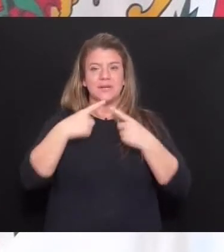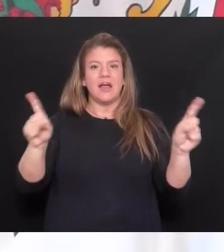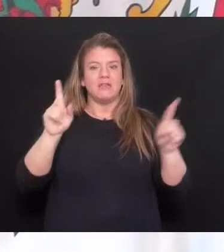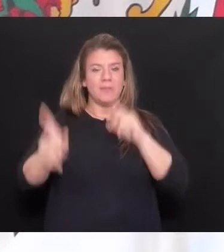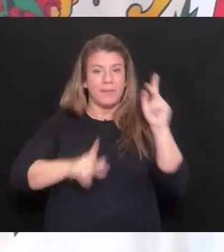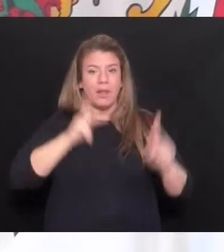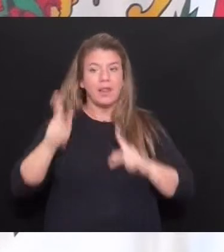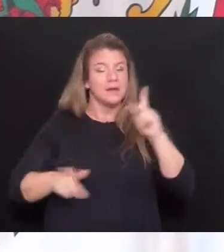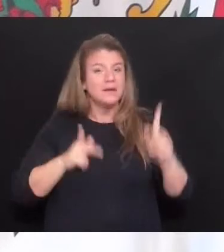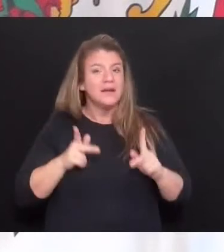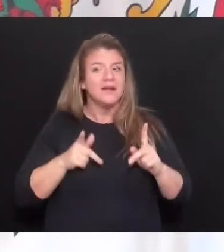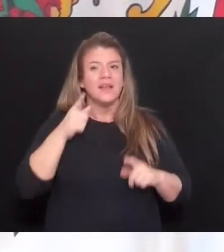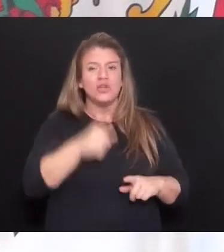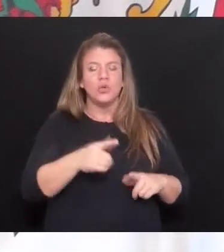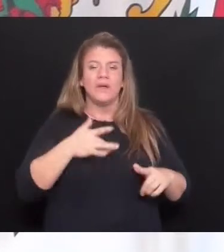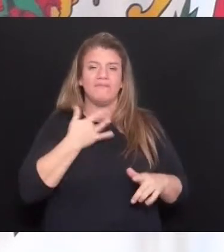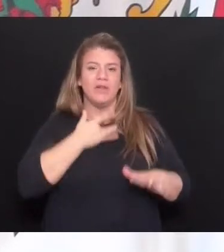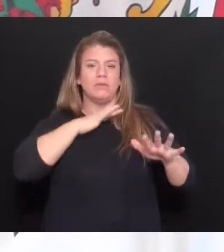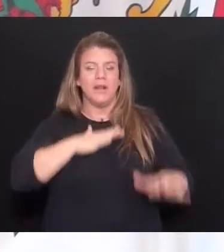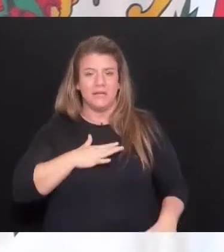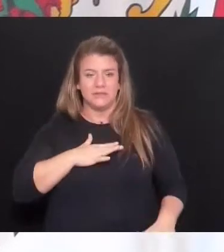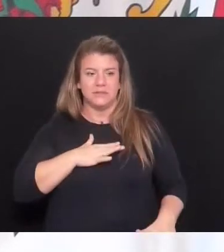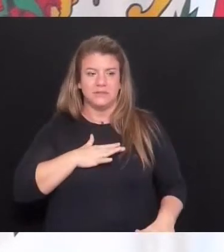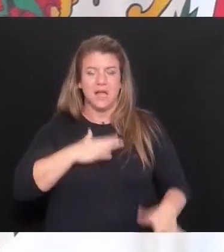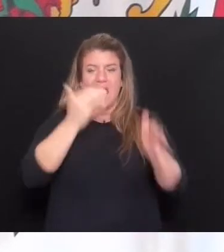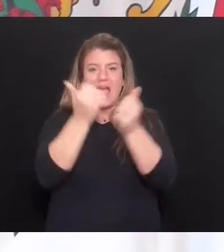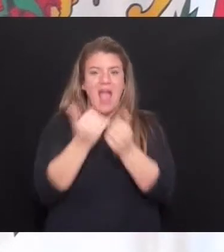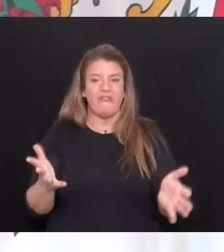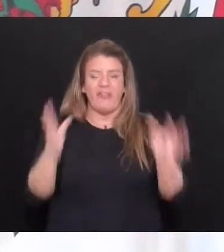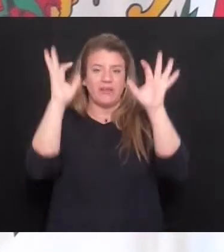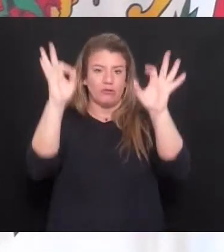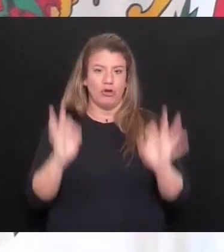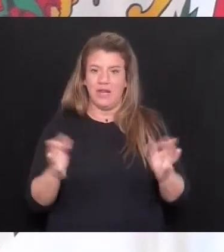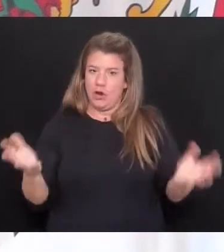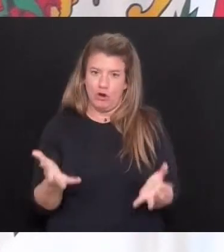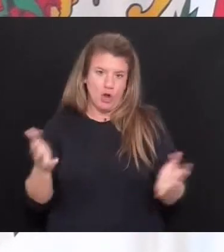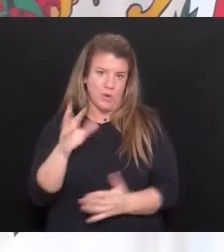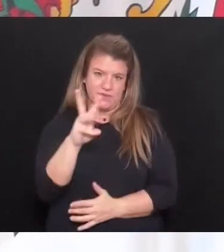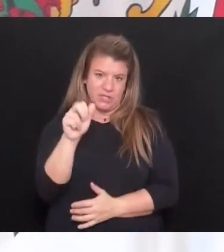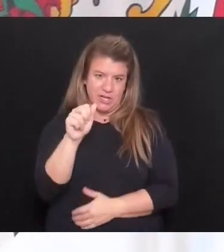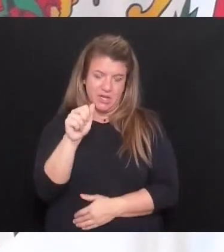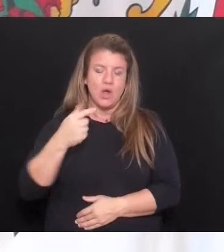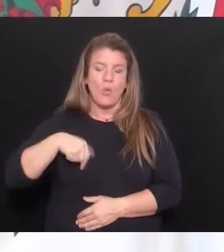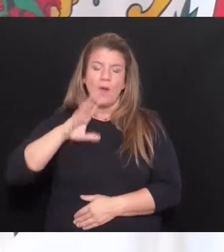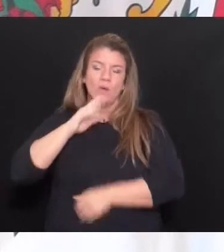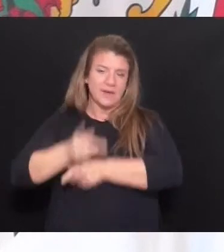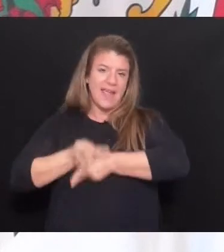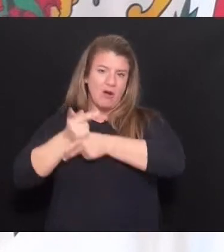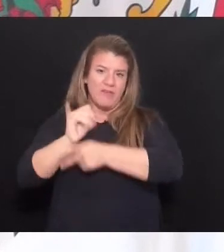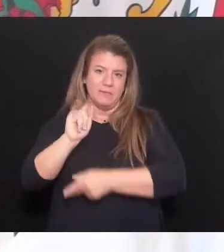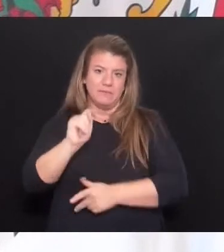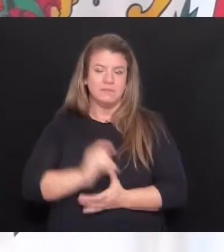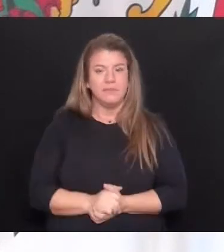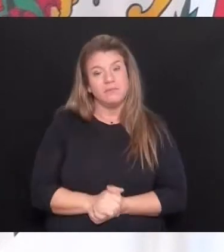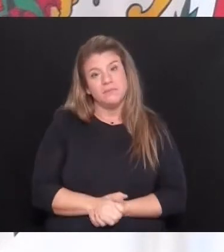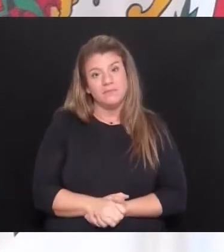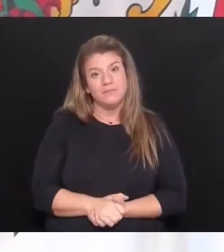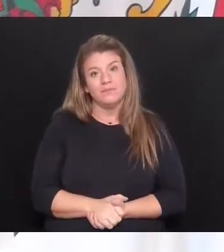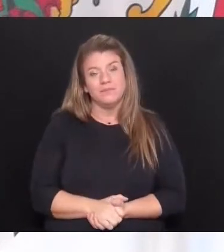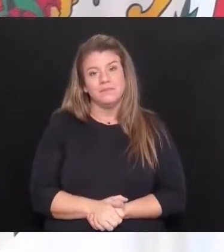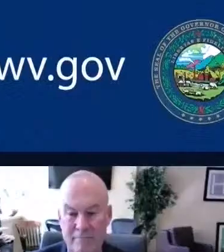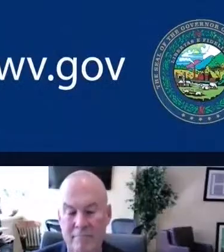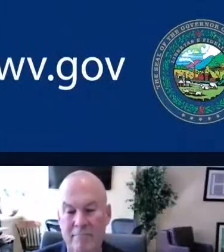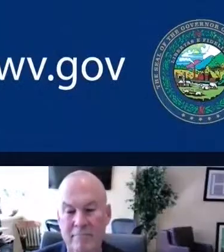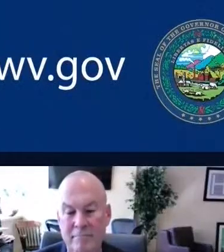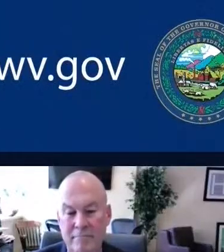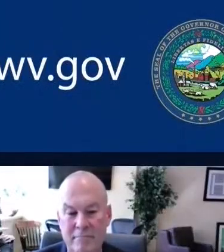folks that they can rest easy. Everything's good in the neighborhood in West Virginia, and we're going to take care of them. All